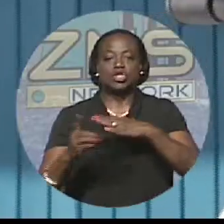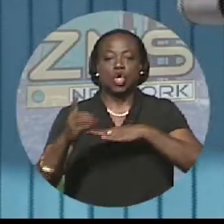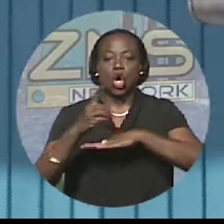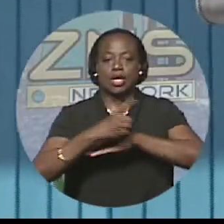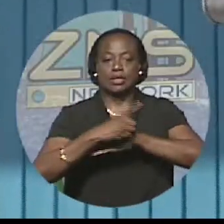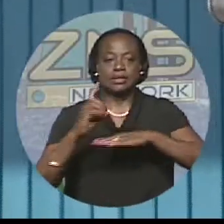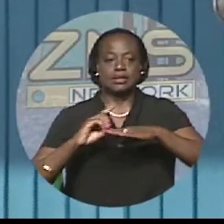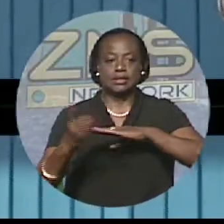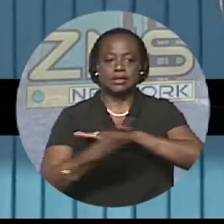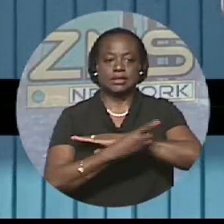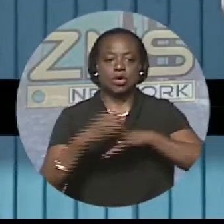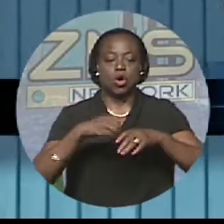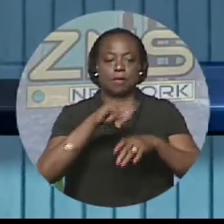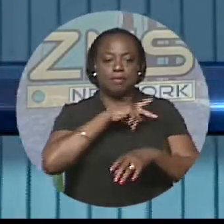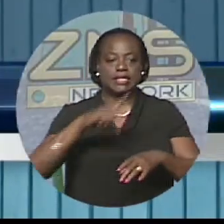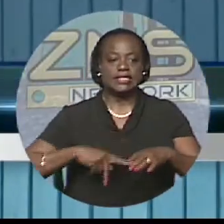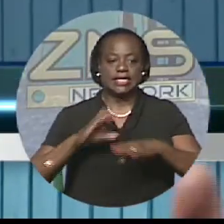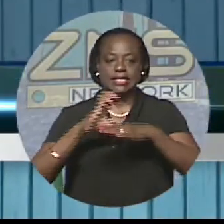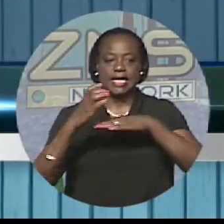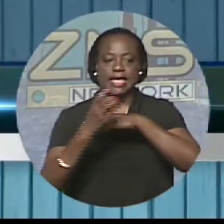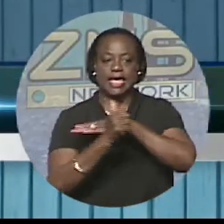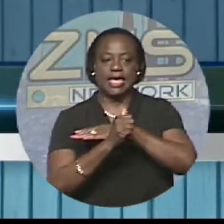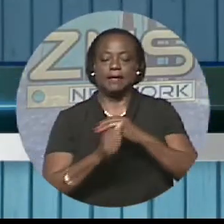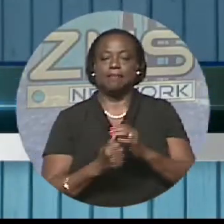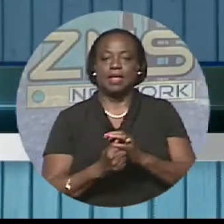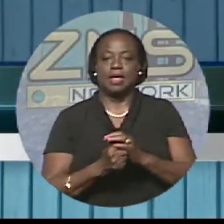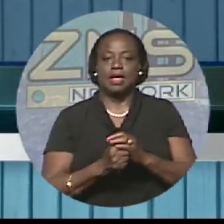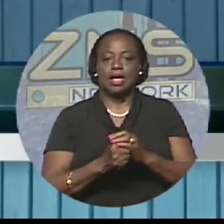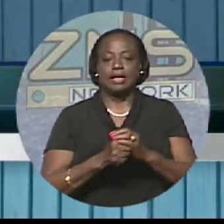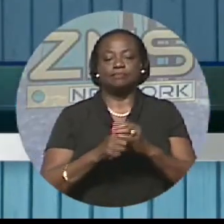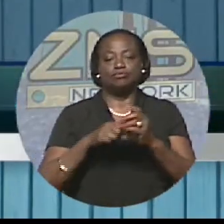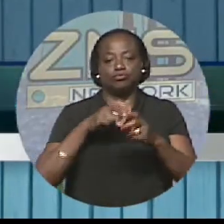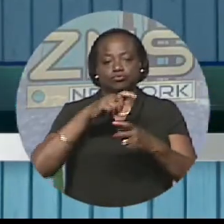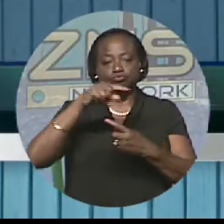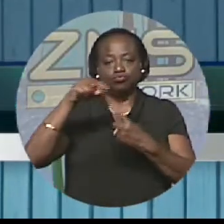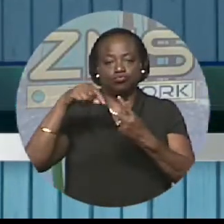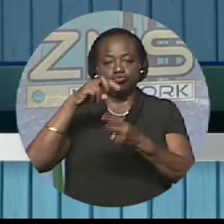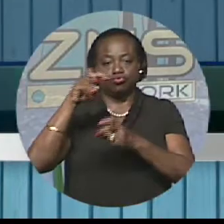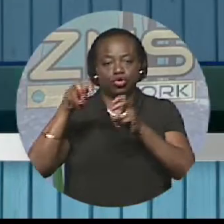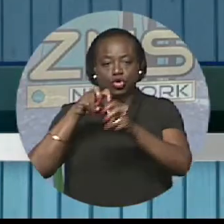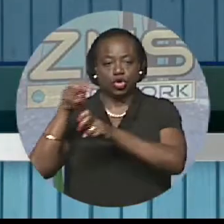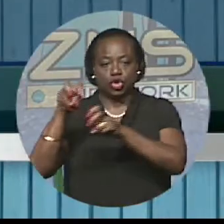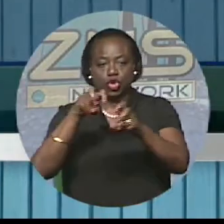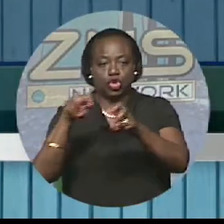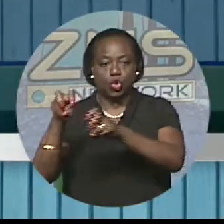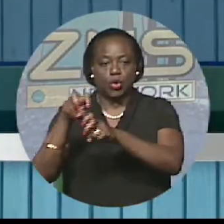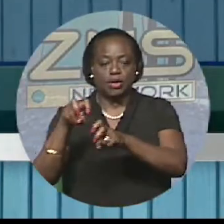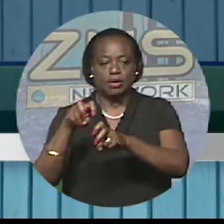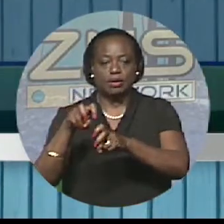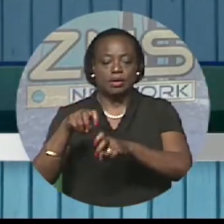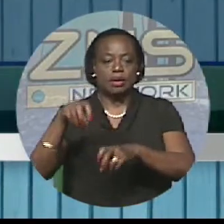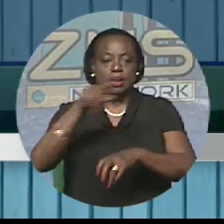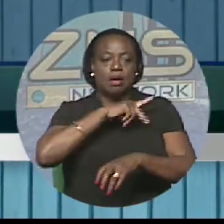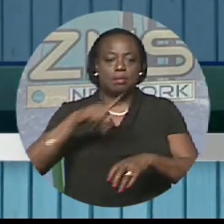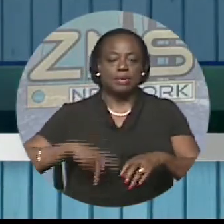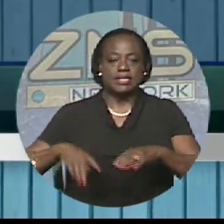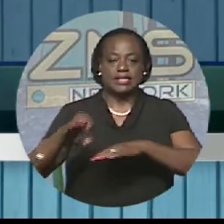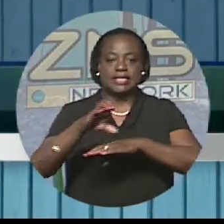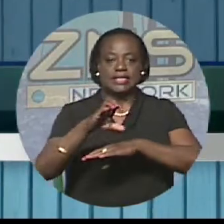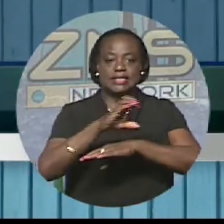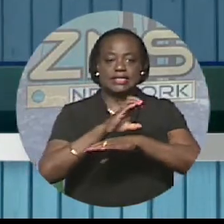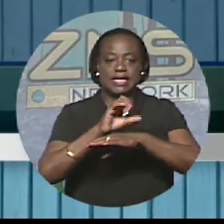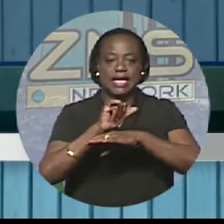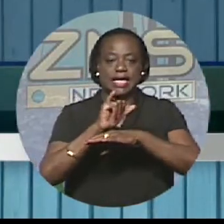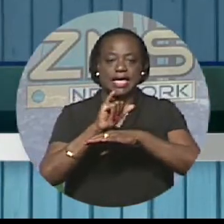tour of Princess Cay this morning to see what they are doing and how they are adding value to the various communities. I'm